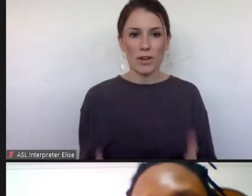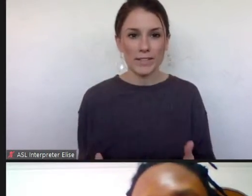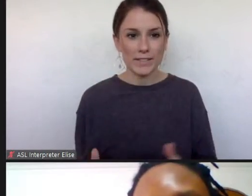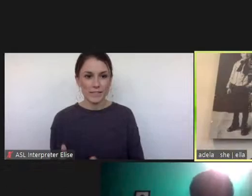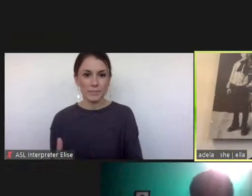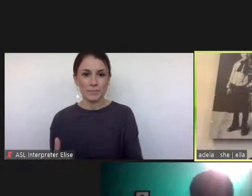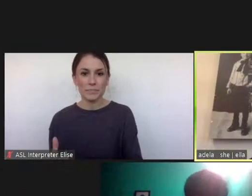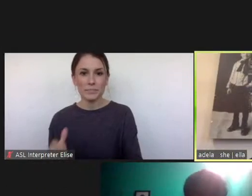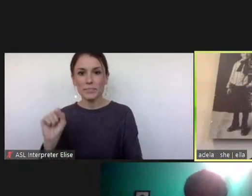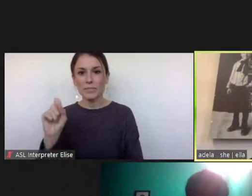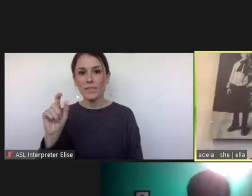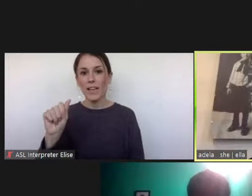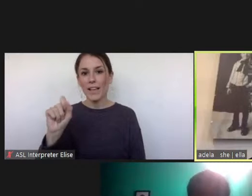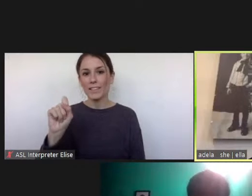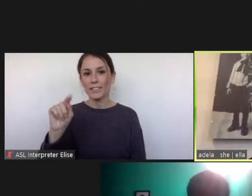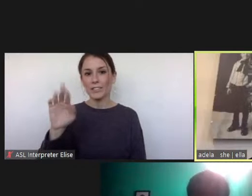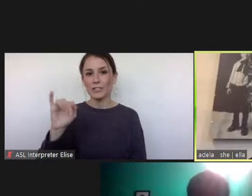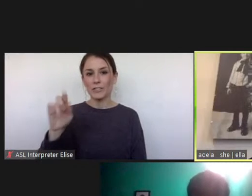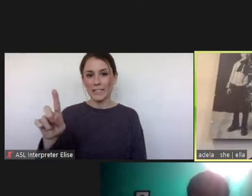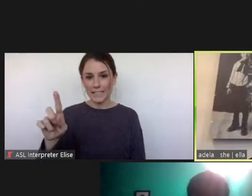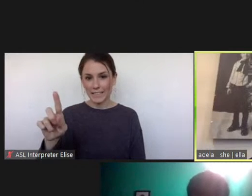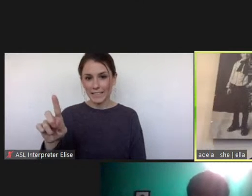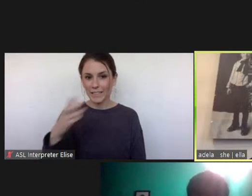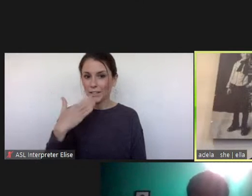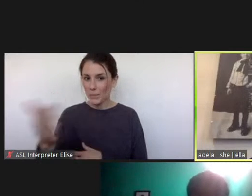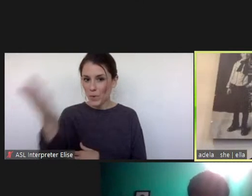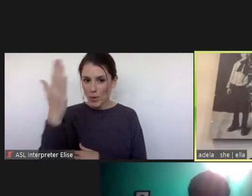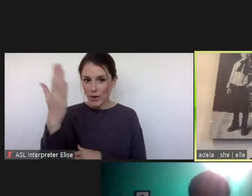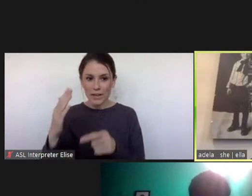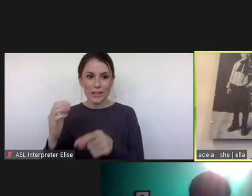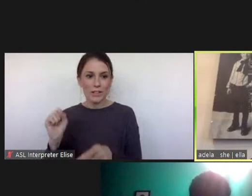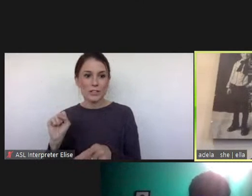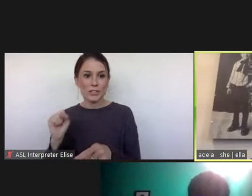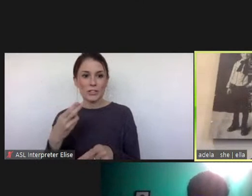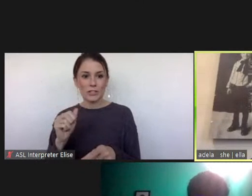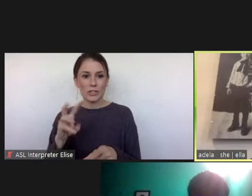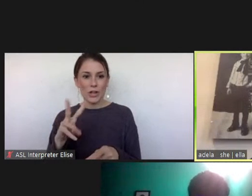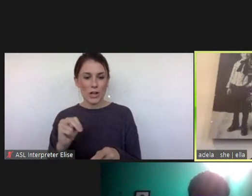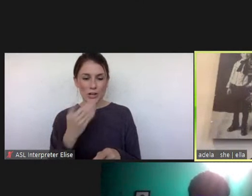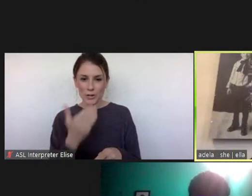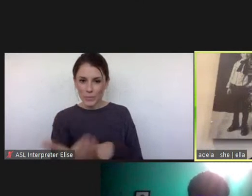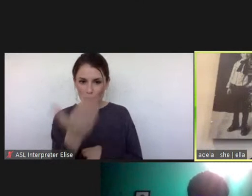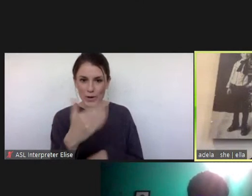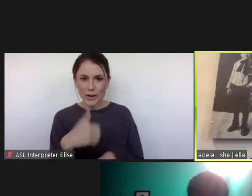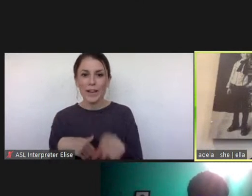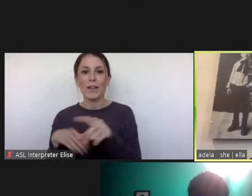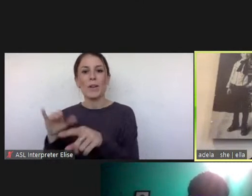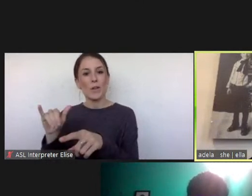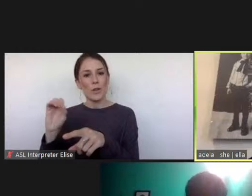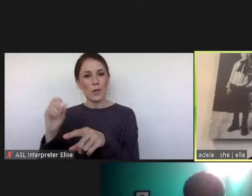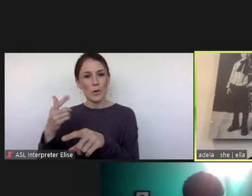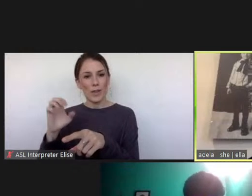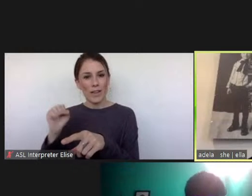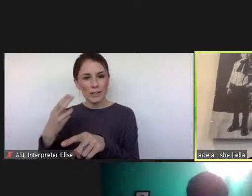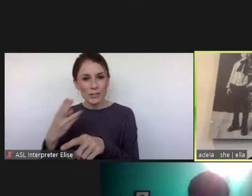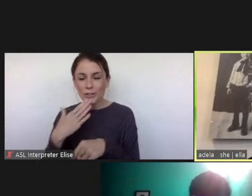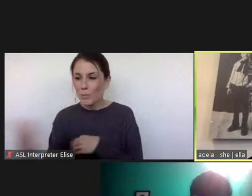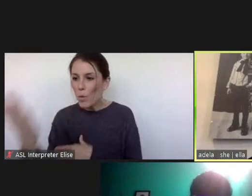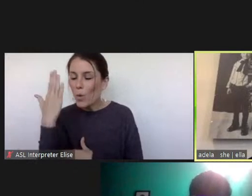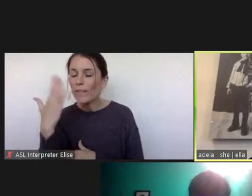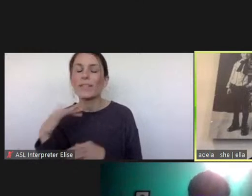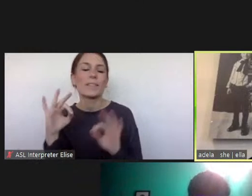González, buenos días. Shawn Reilly, good morning. And Yogesh Maitreya, so happy to be here with